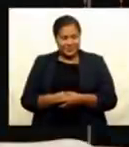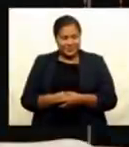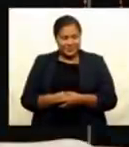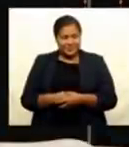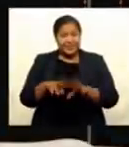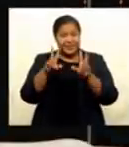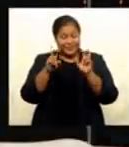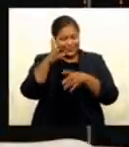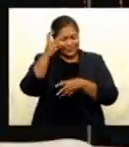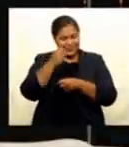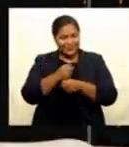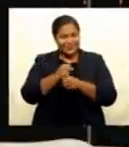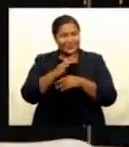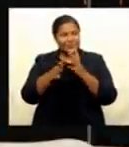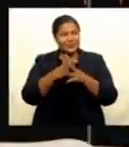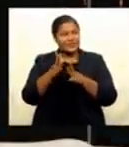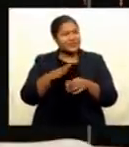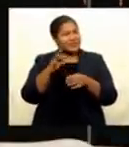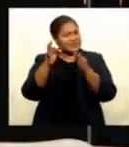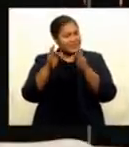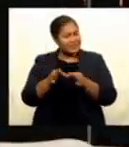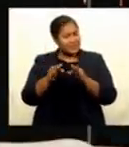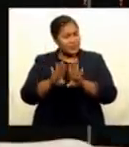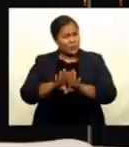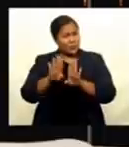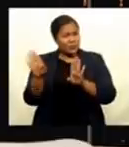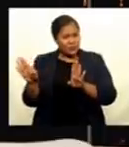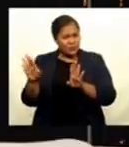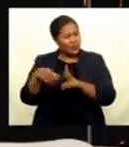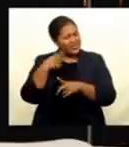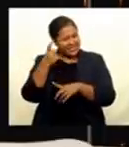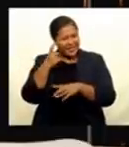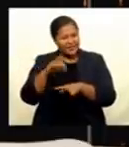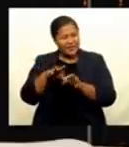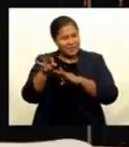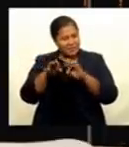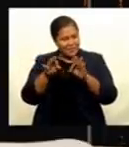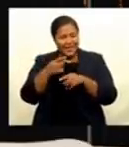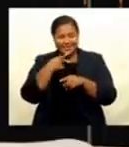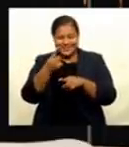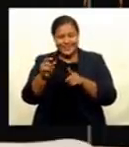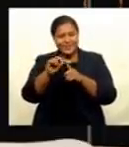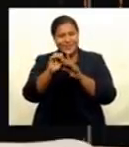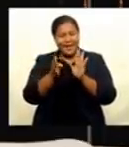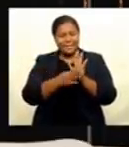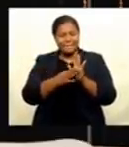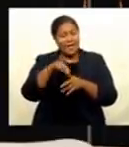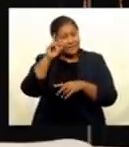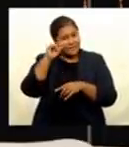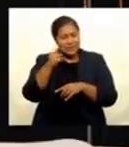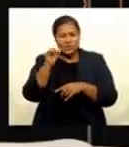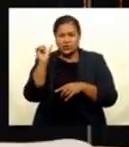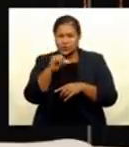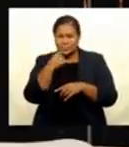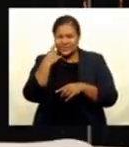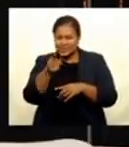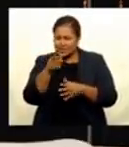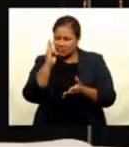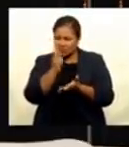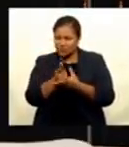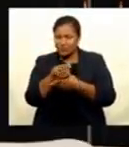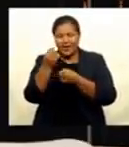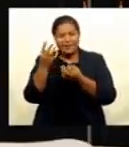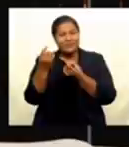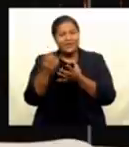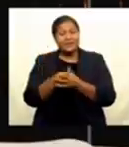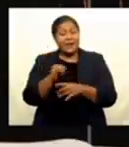And recapping our main stories, decision to relax restriction was carefully mapped out, says PM. Fijians should seek credible information,